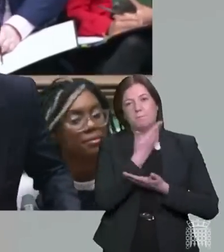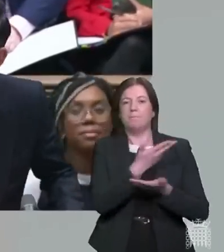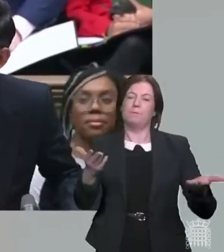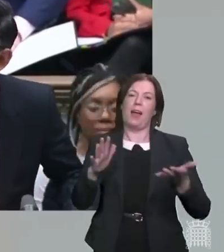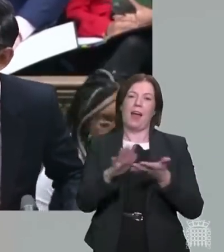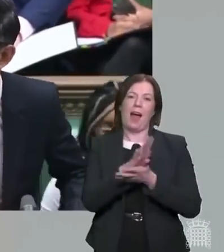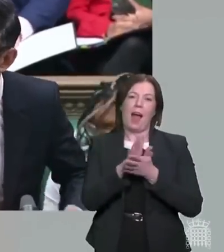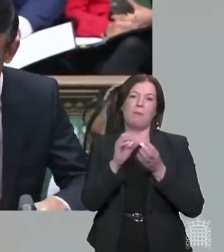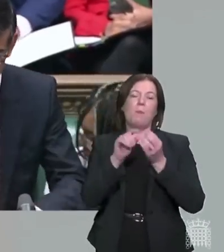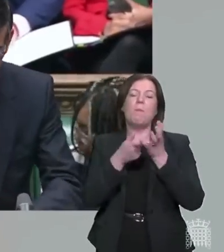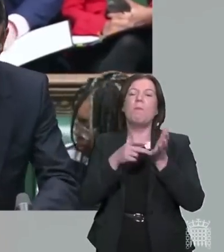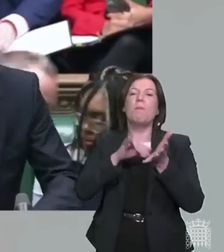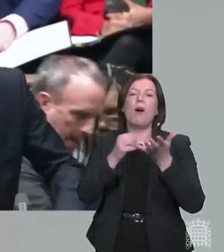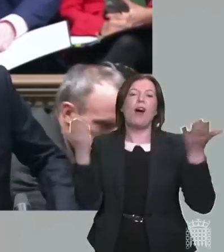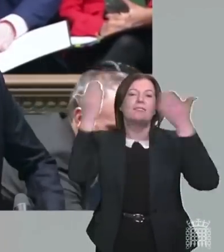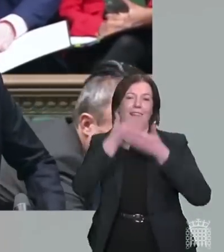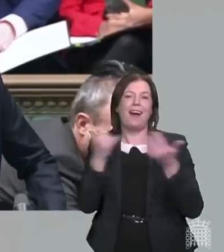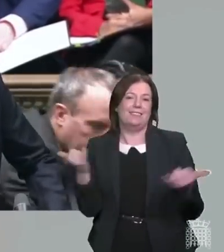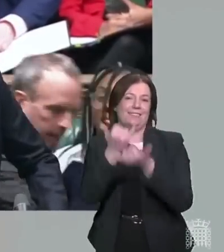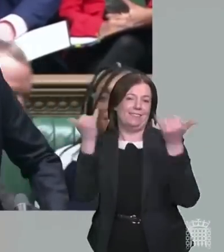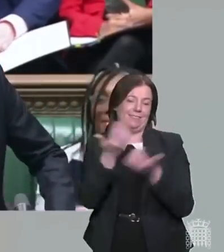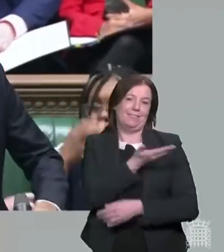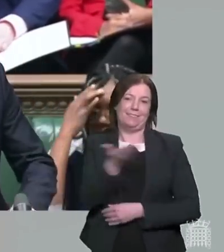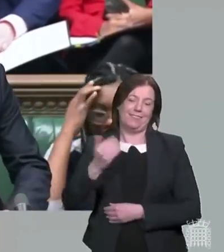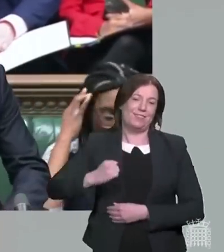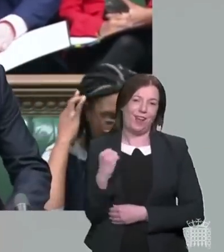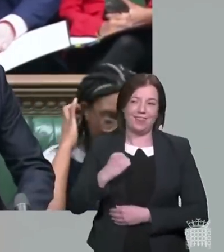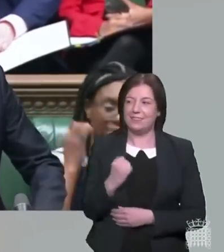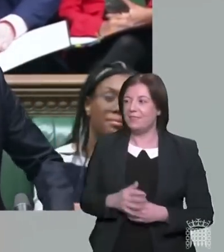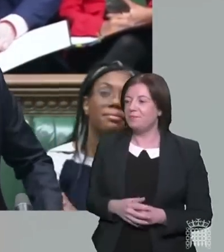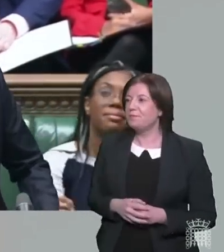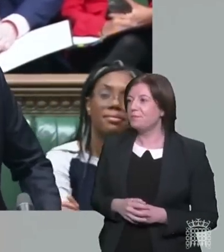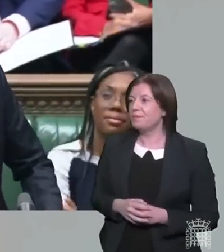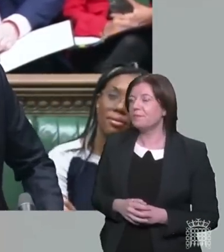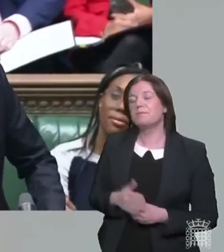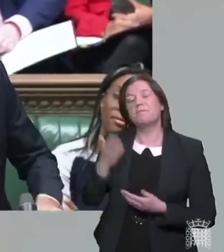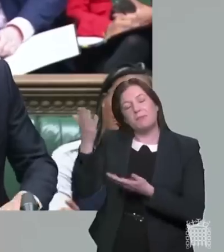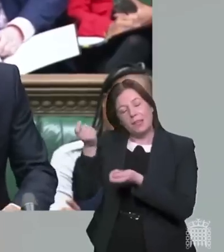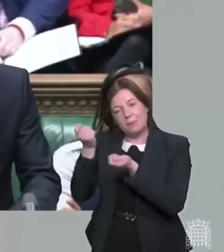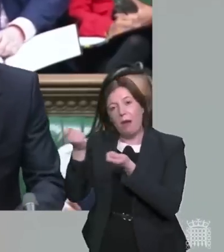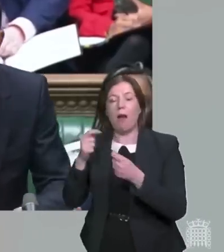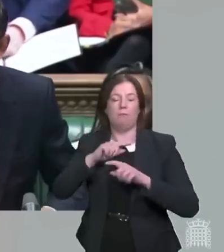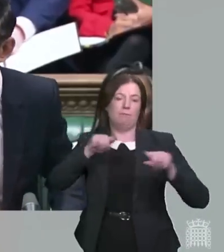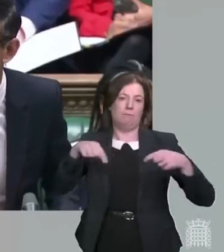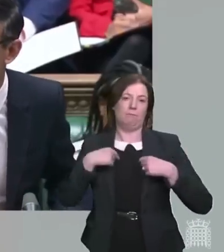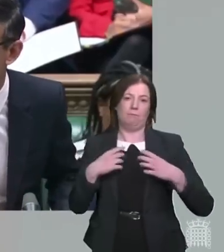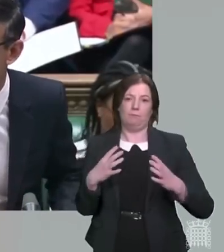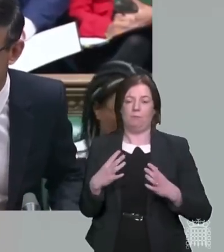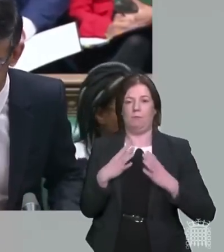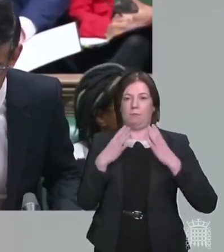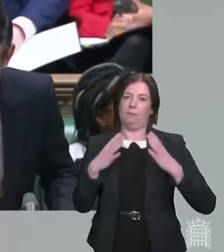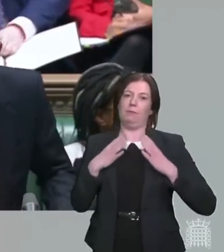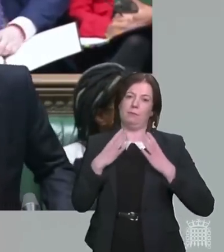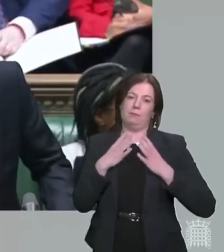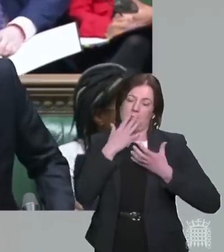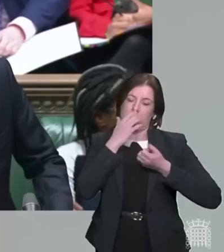a happy Burns night, especially to those celebrating in Scotland. And, Mr. Speaker, as we prepare to mark Holocaust